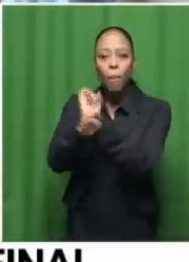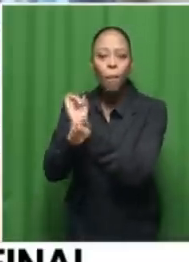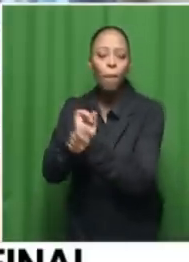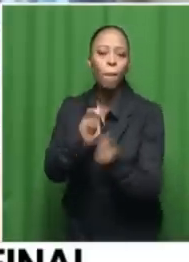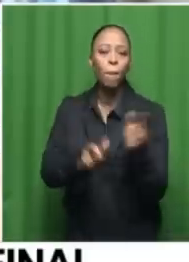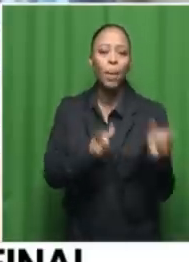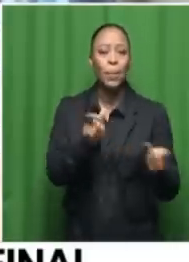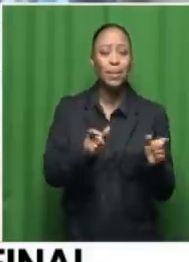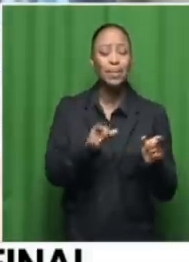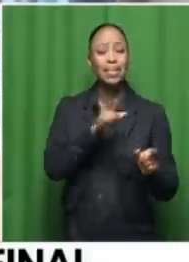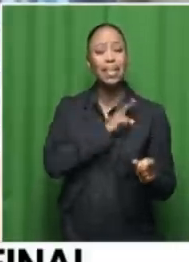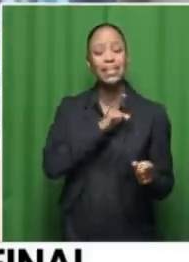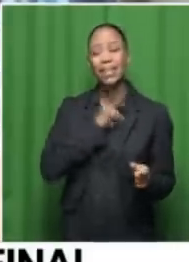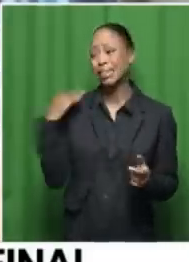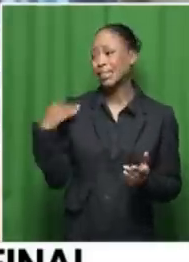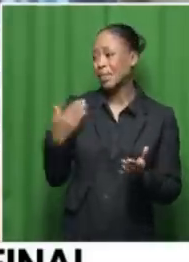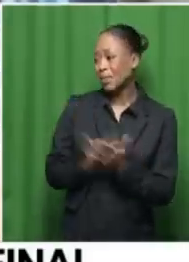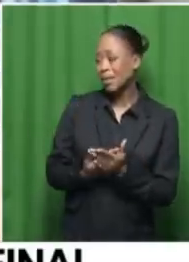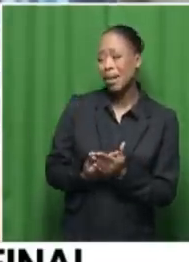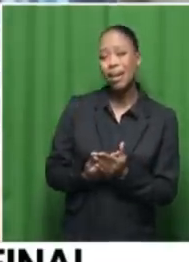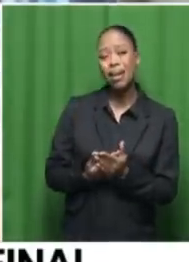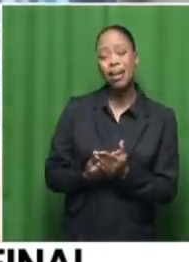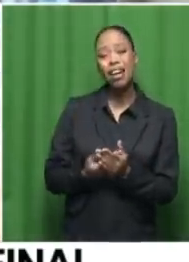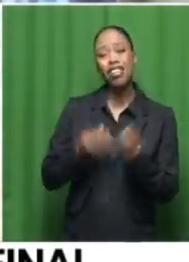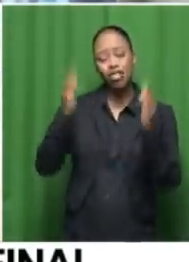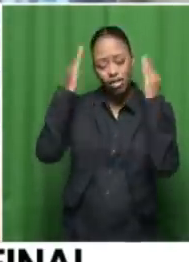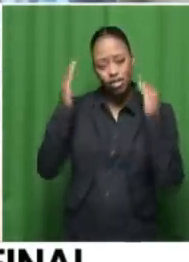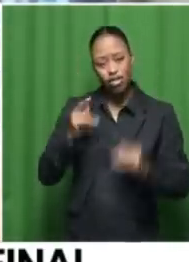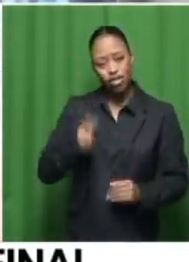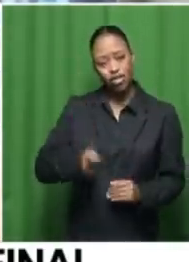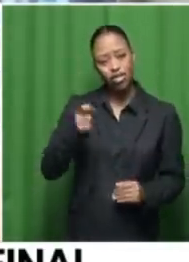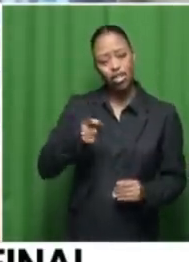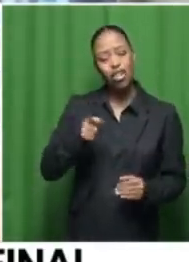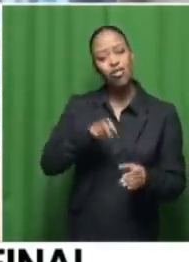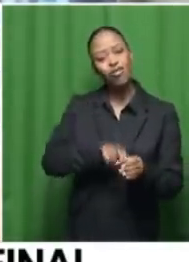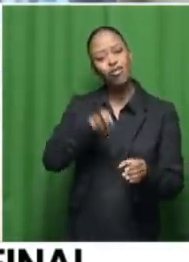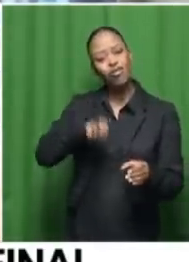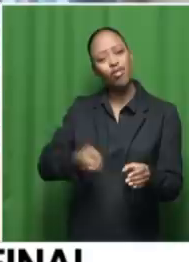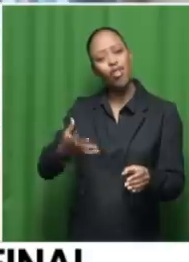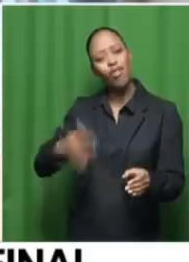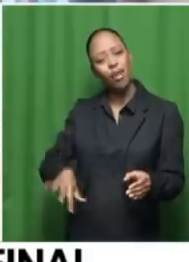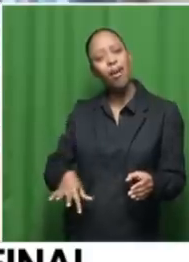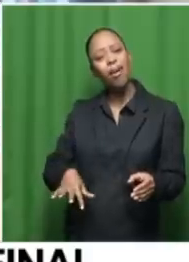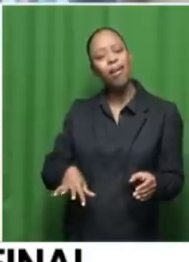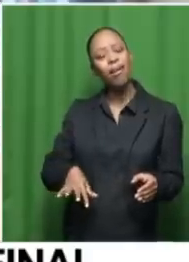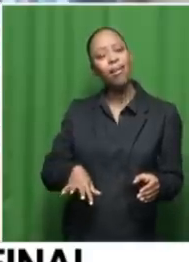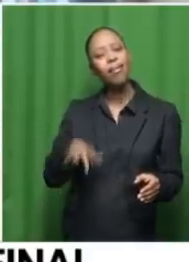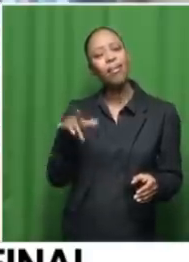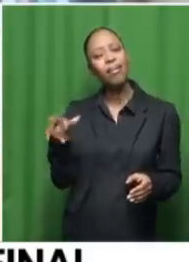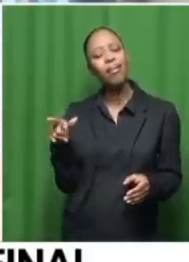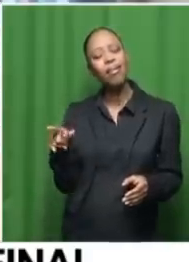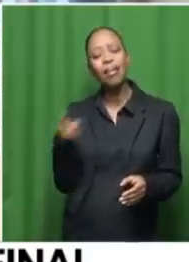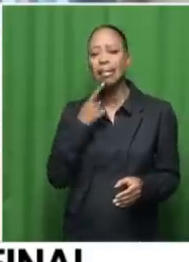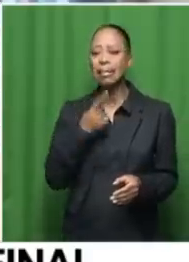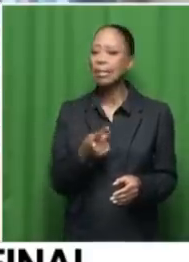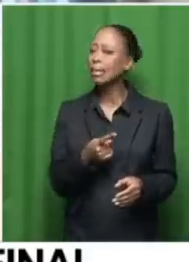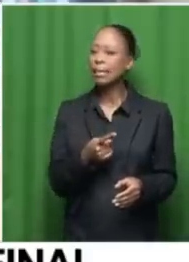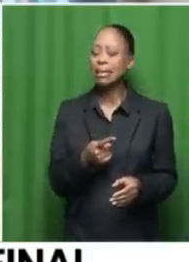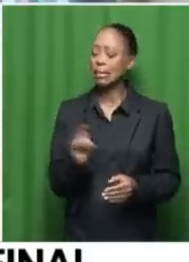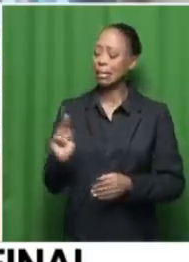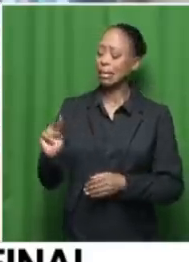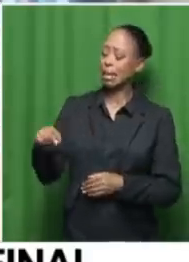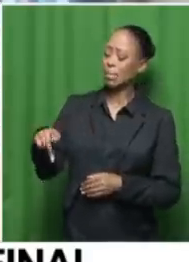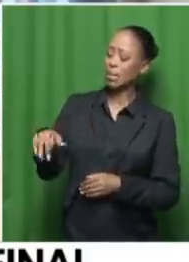a retired judge of the Constitutional Court, Mr. Justice Richard Goldstone, has described the